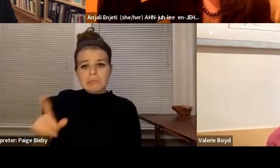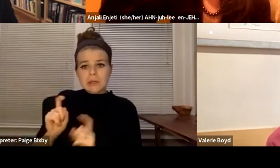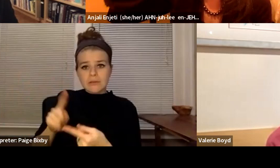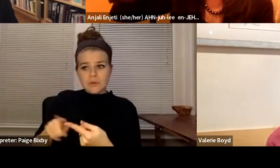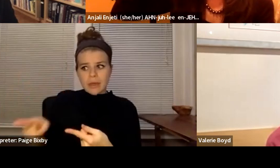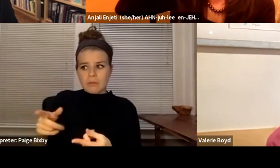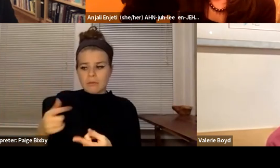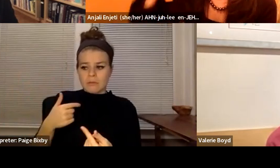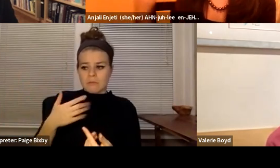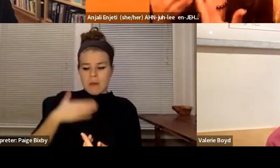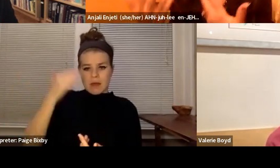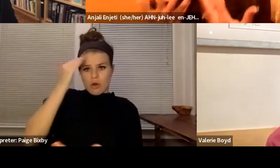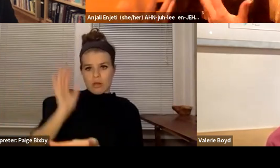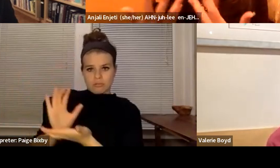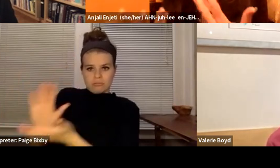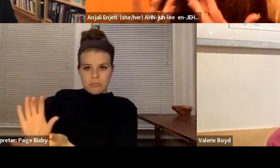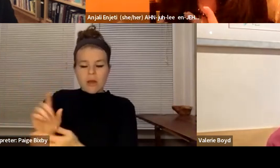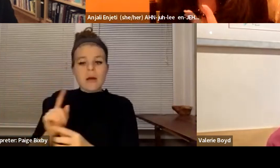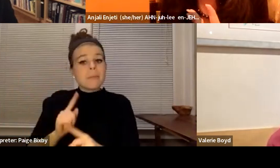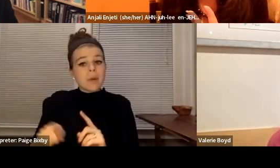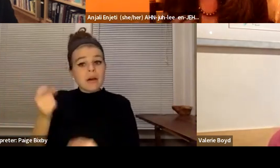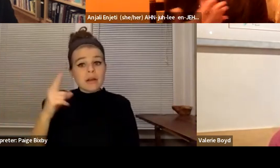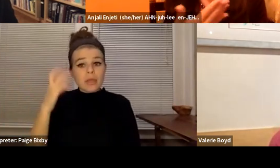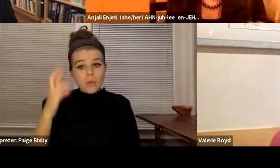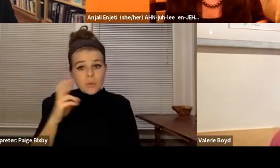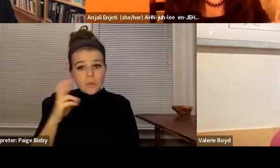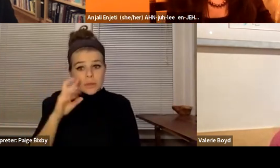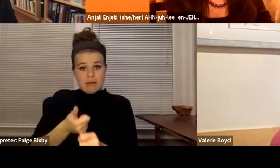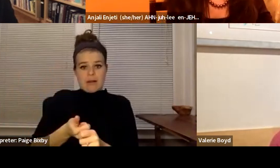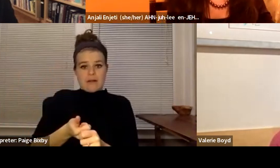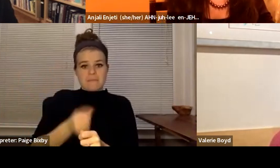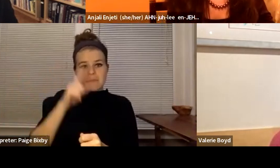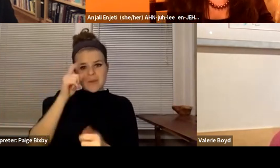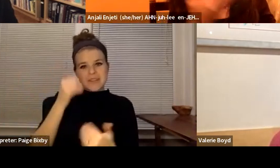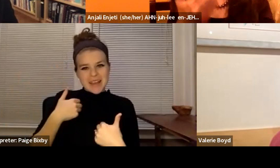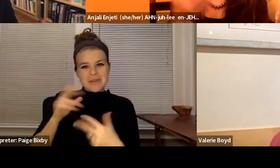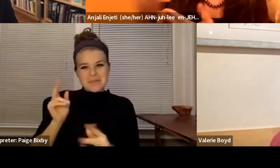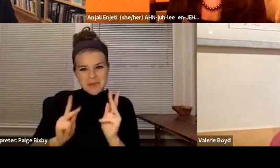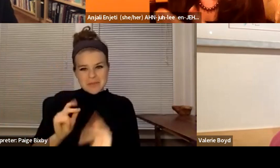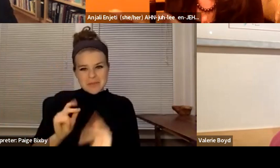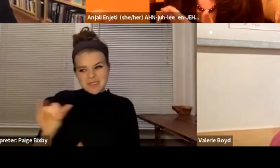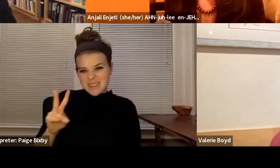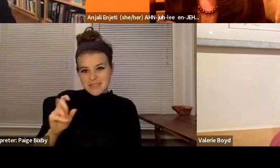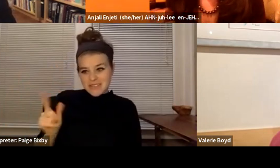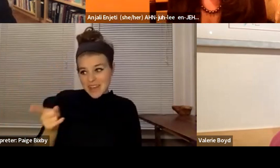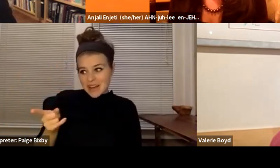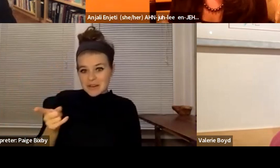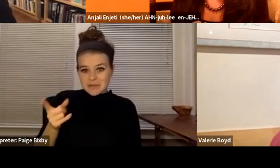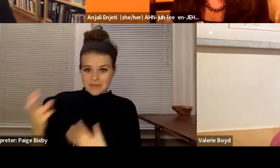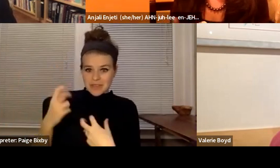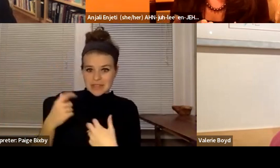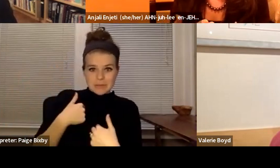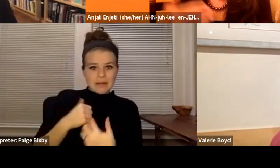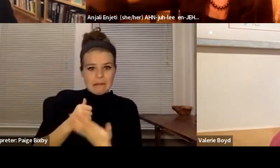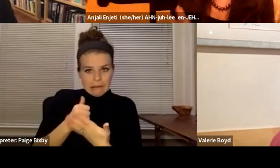I know. But the reason I do that is because I had folks like Val, right? I had other folks who were